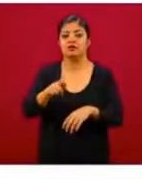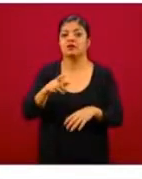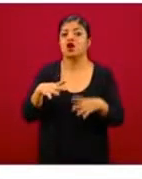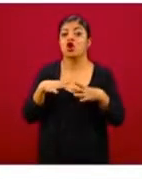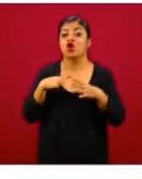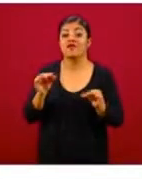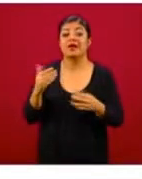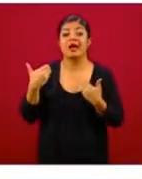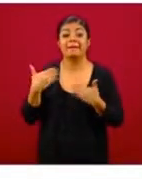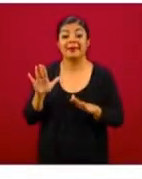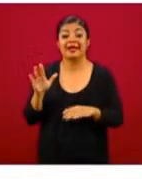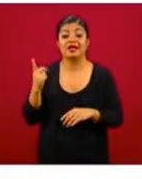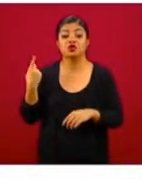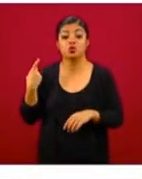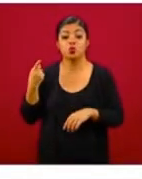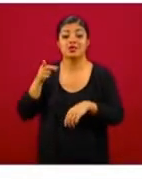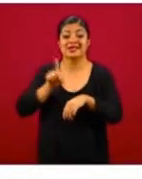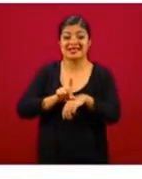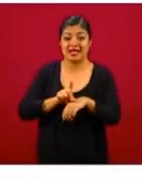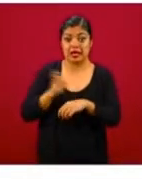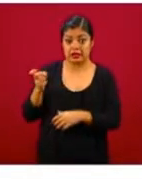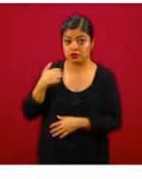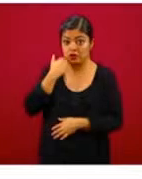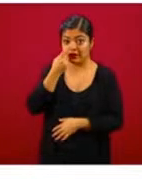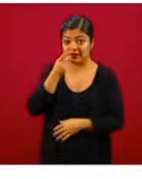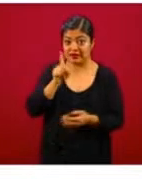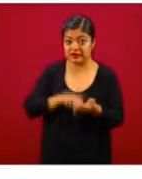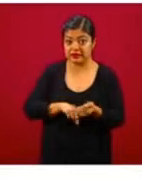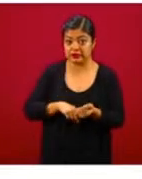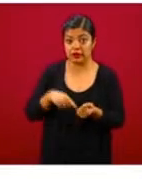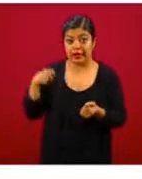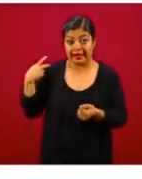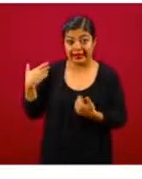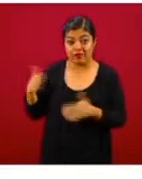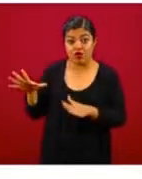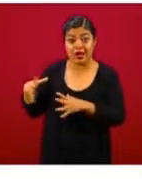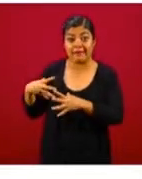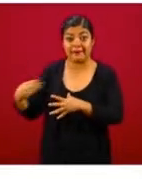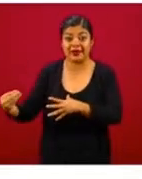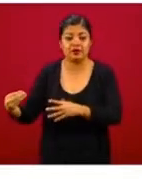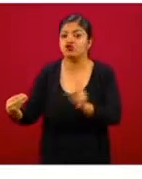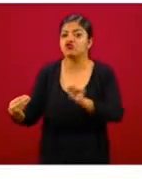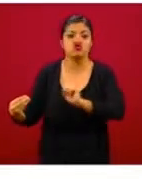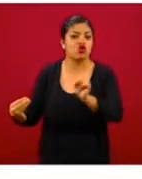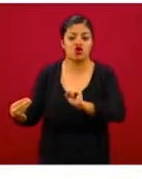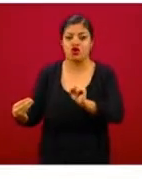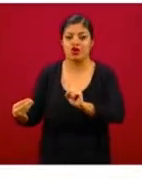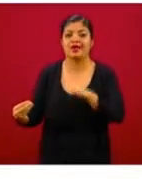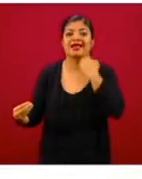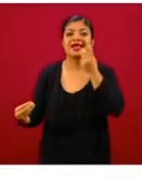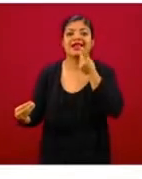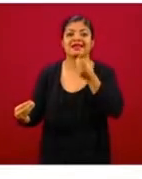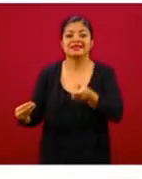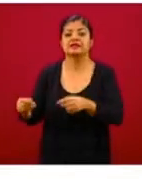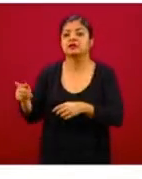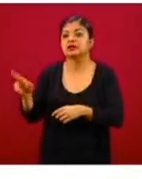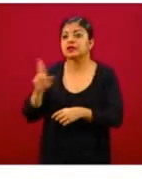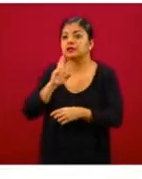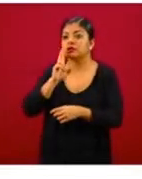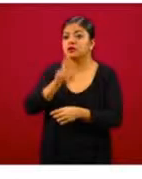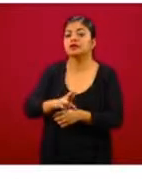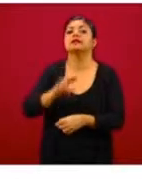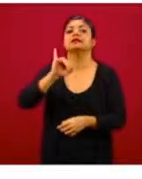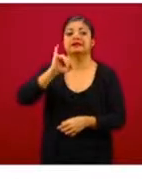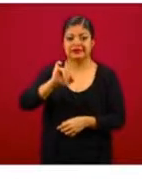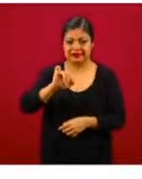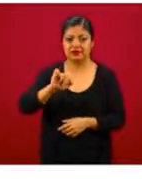hours. Always important to mention that those were the fact that they were confirmed in the last 24 hours doesn't mean that they